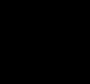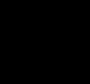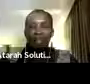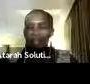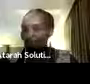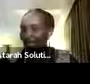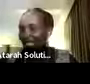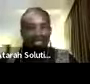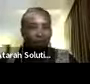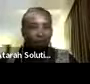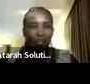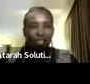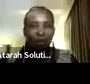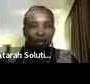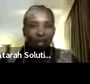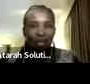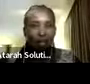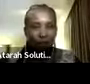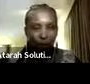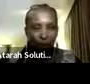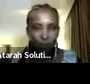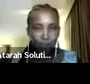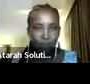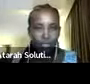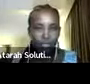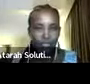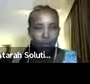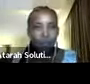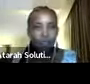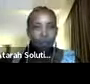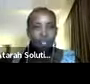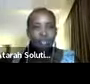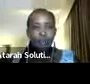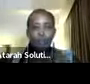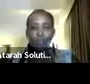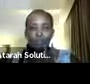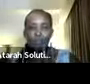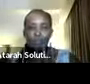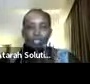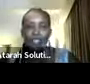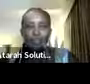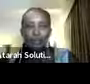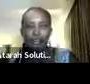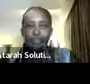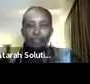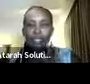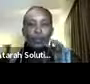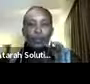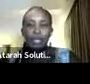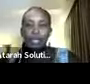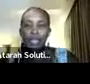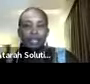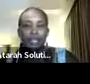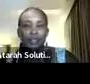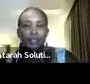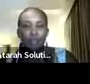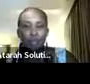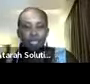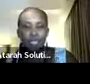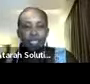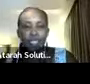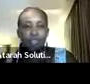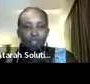But I know we have not had a specialized one. So, oh God. All right, so 5 fathers will get